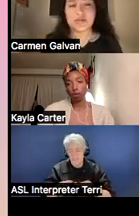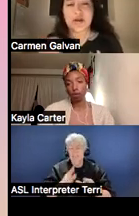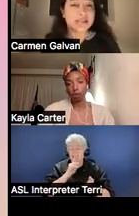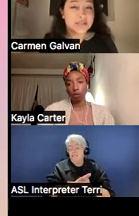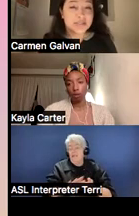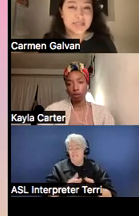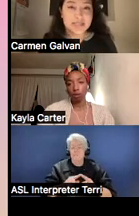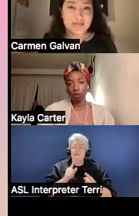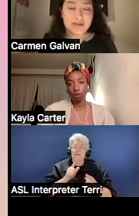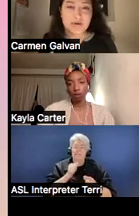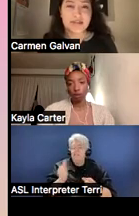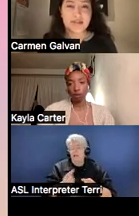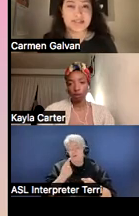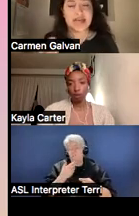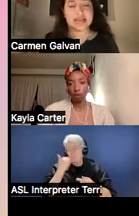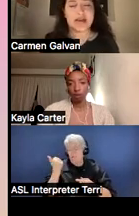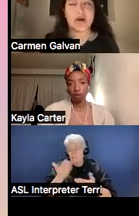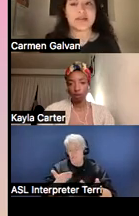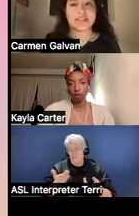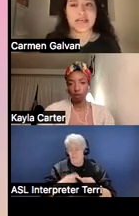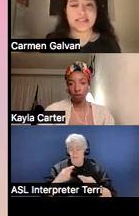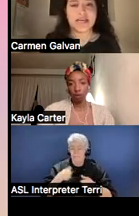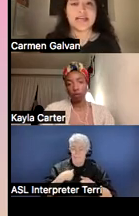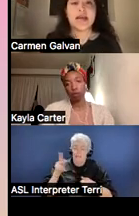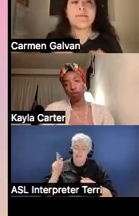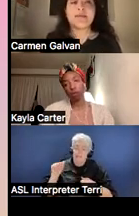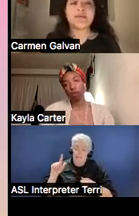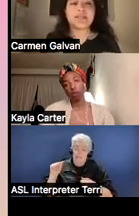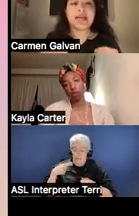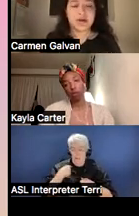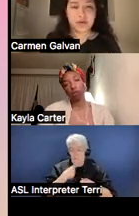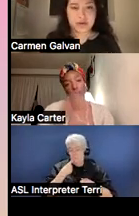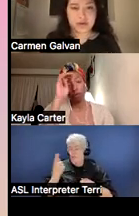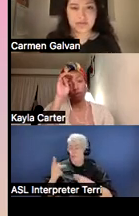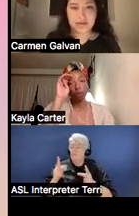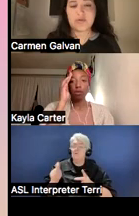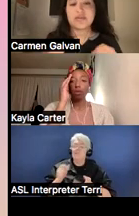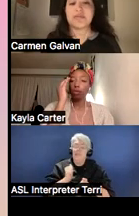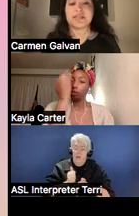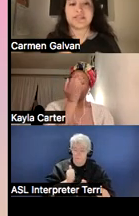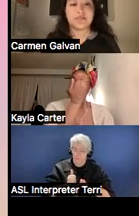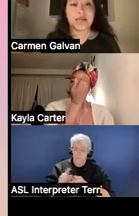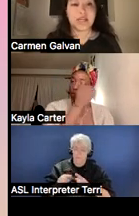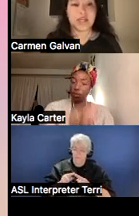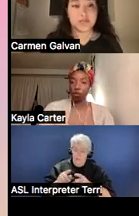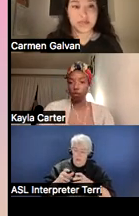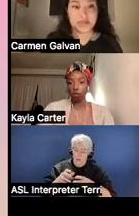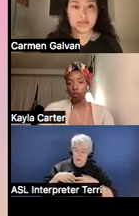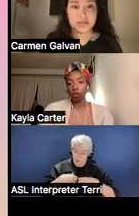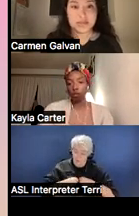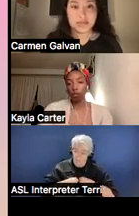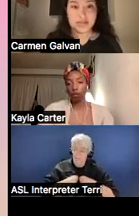the most practical thing to give. And one of the things Kayla and I always say is that people need help when they're grieving with the business of being